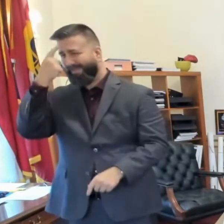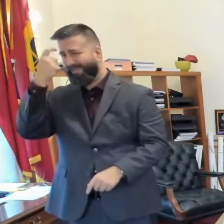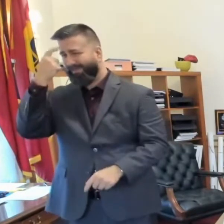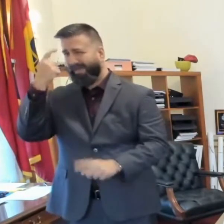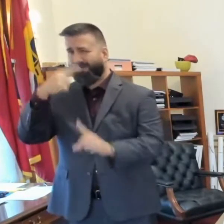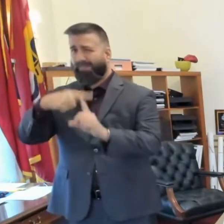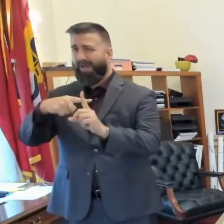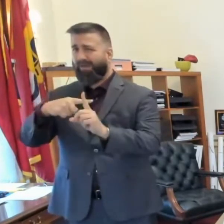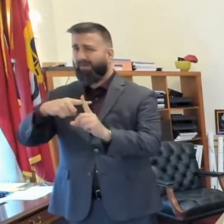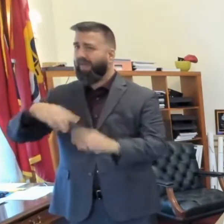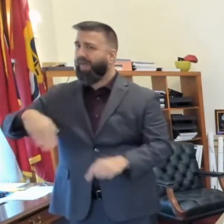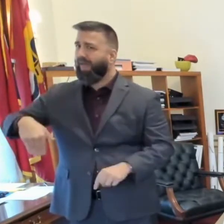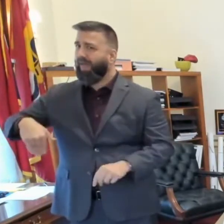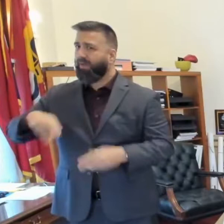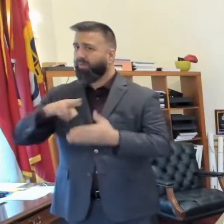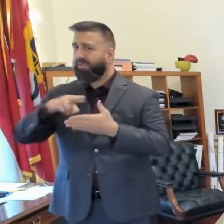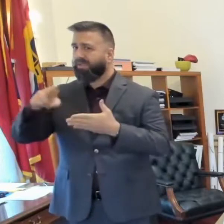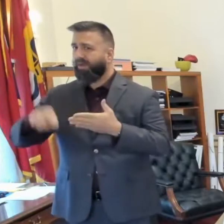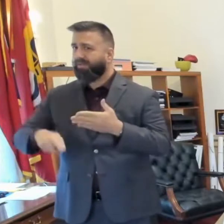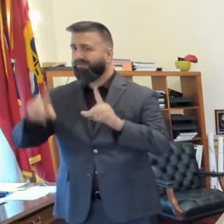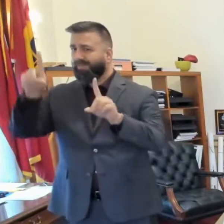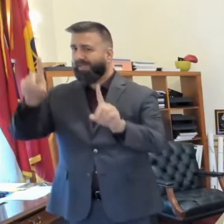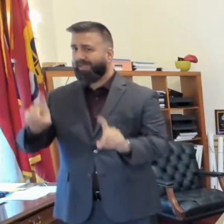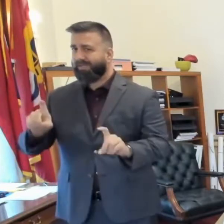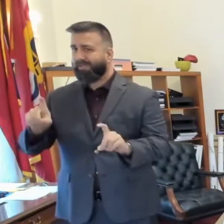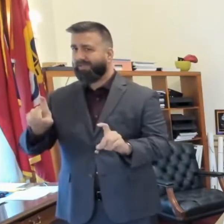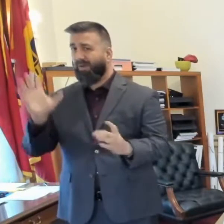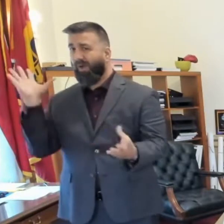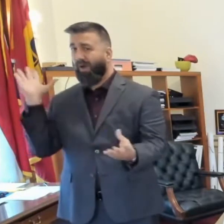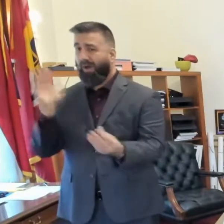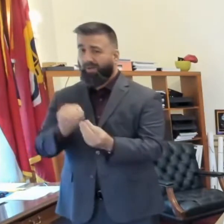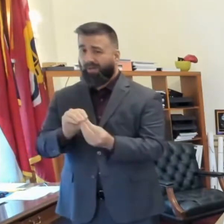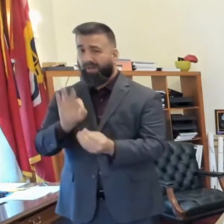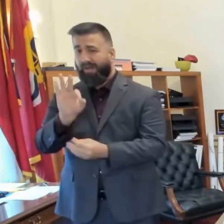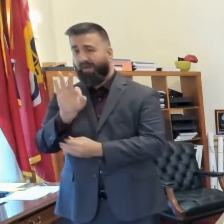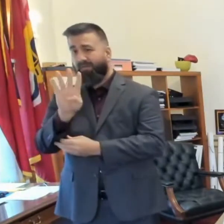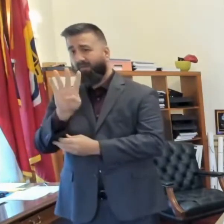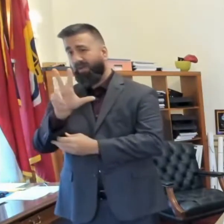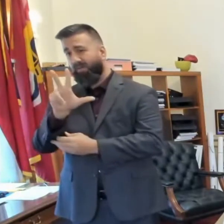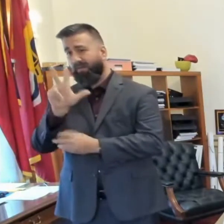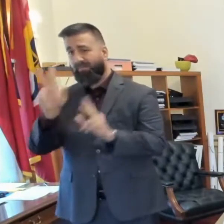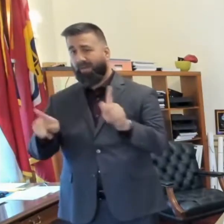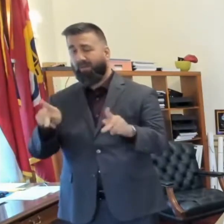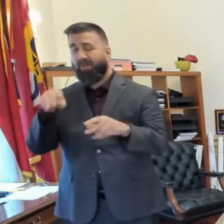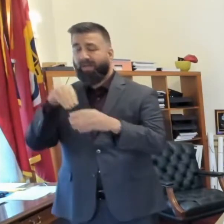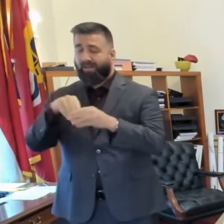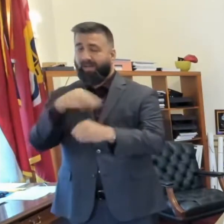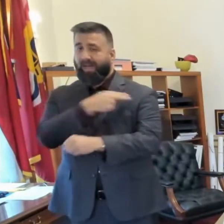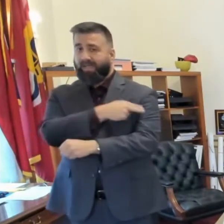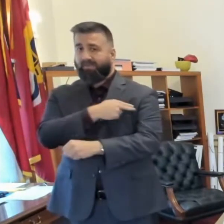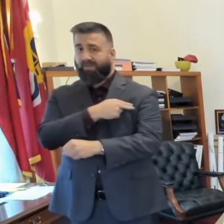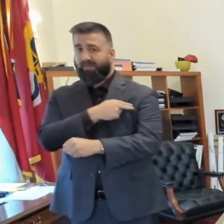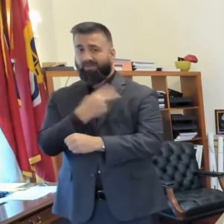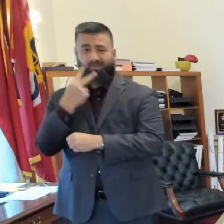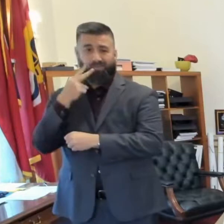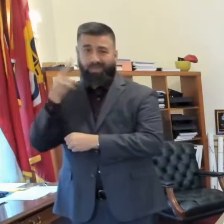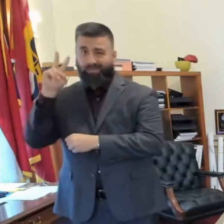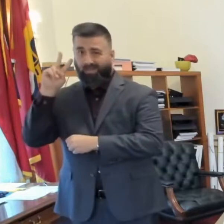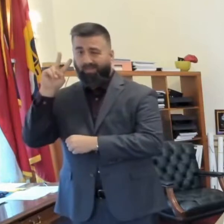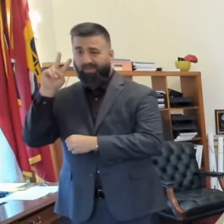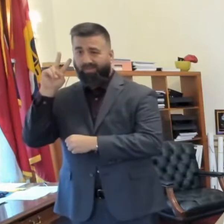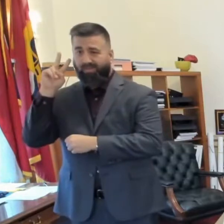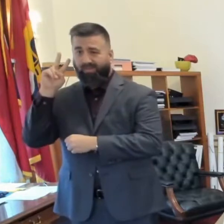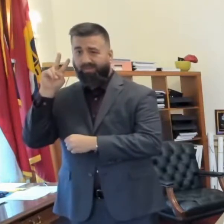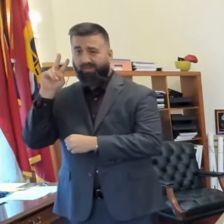the test hadn't come back yet. So 943 people in the hospital 2 days ago.